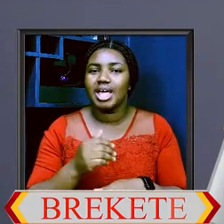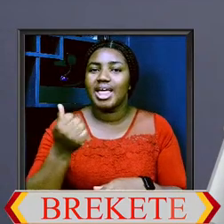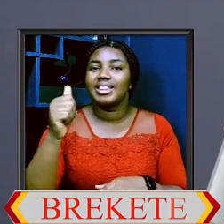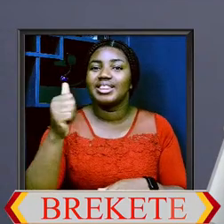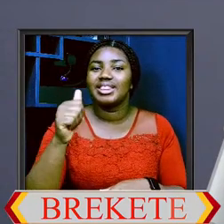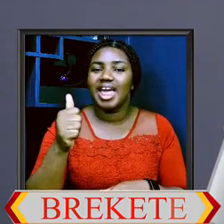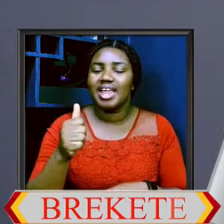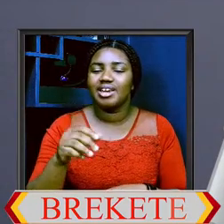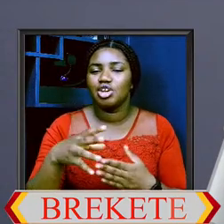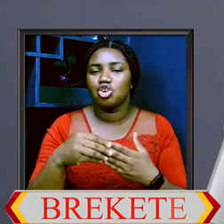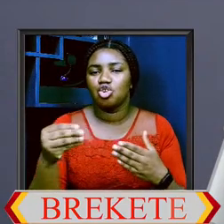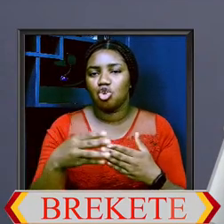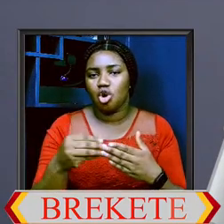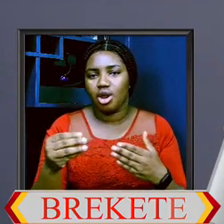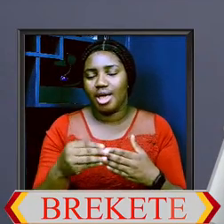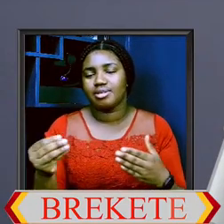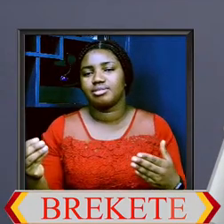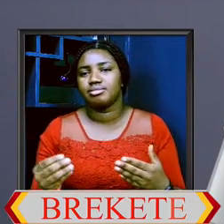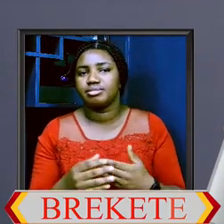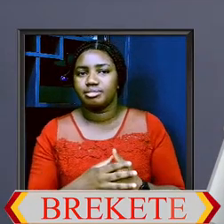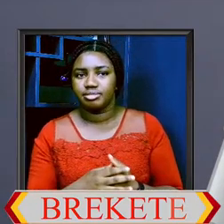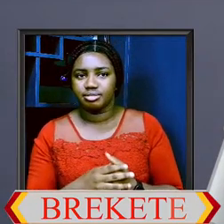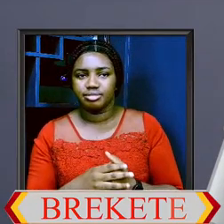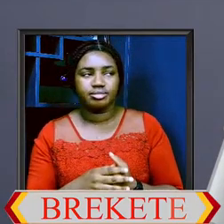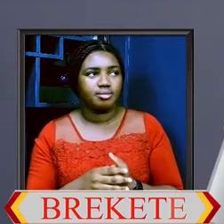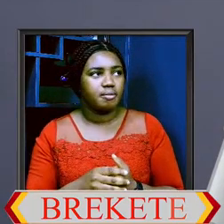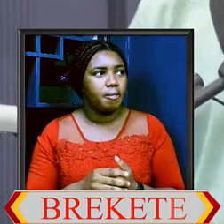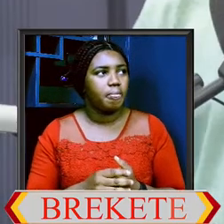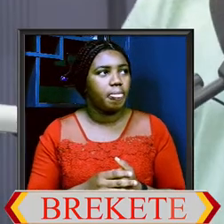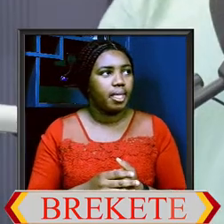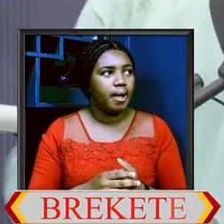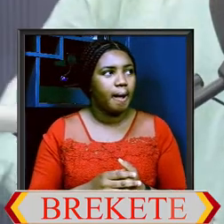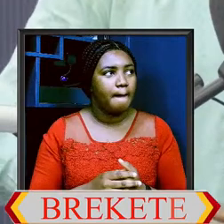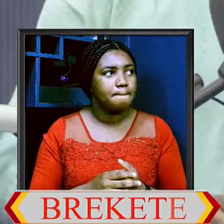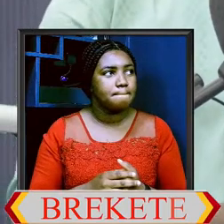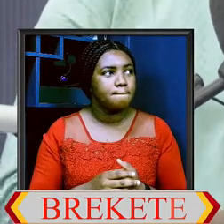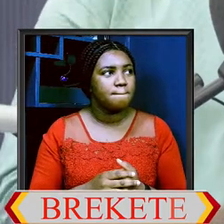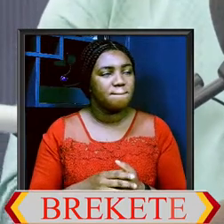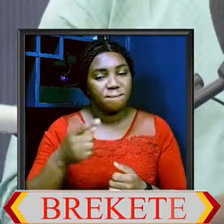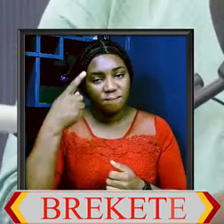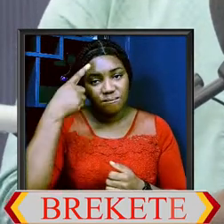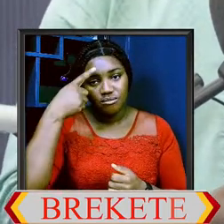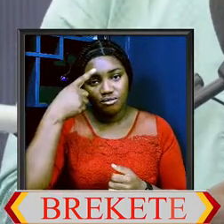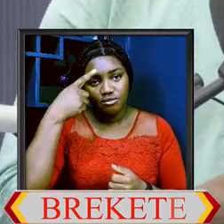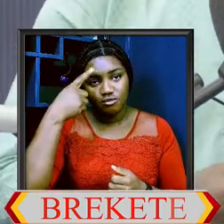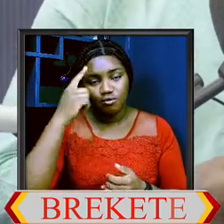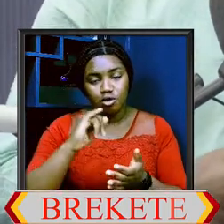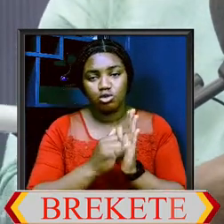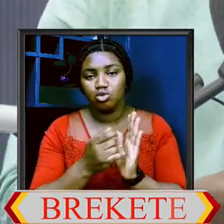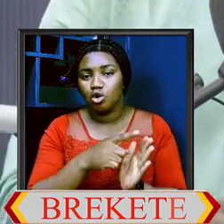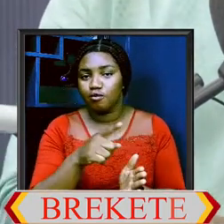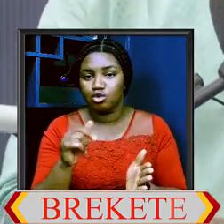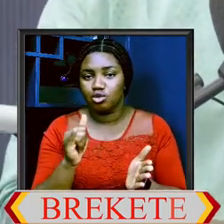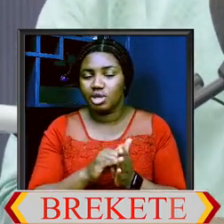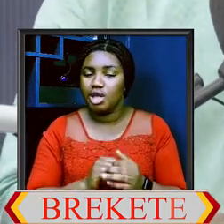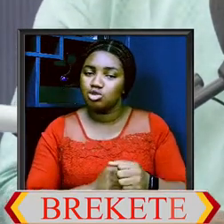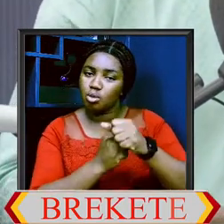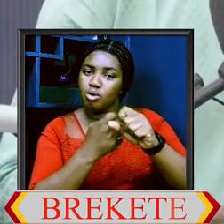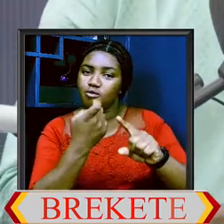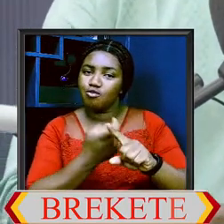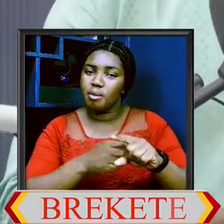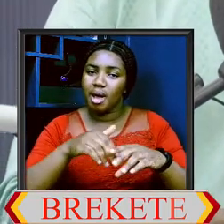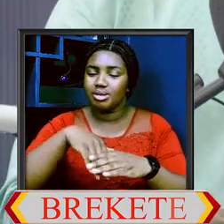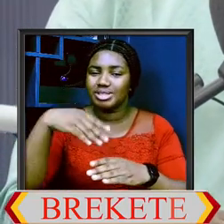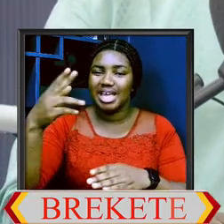$10 as a super chart and uh for those on way they support us from